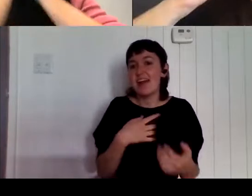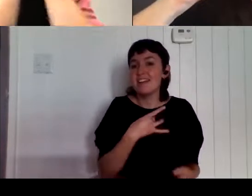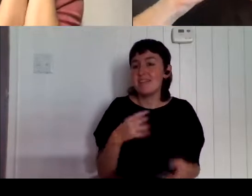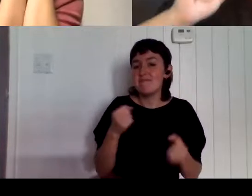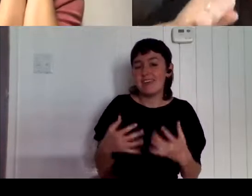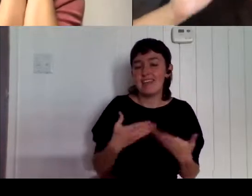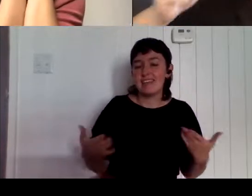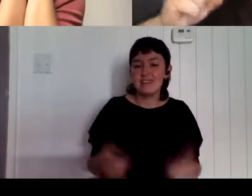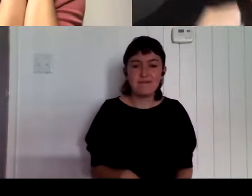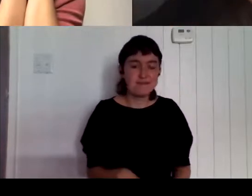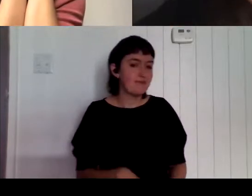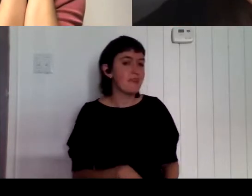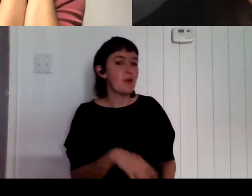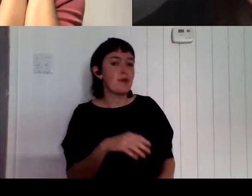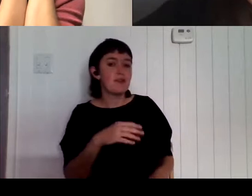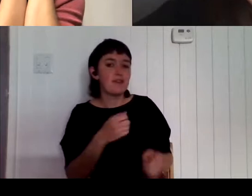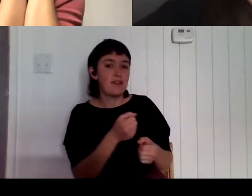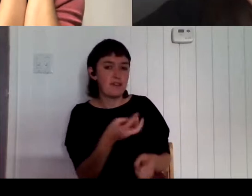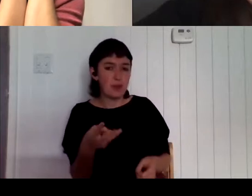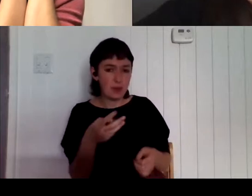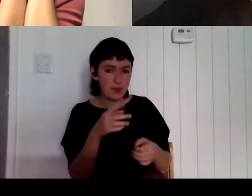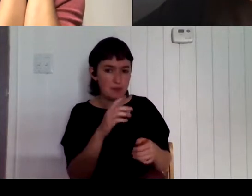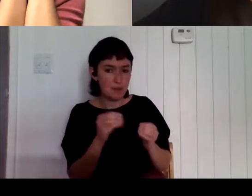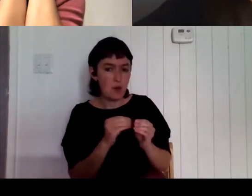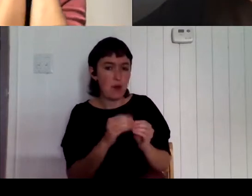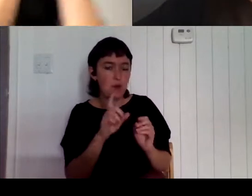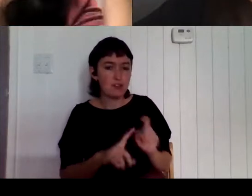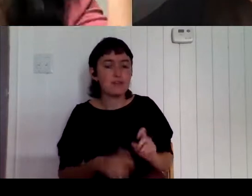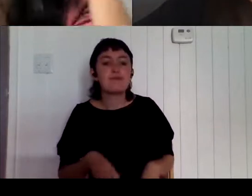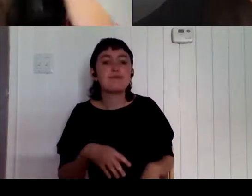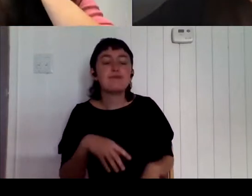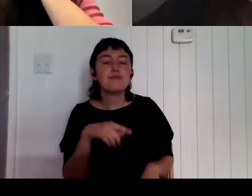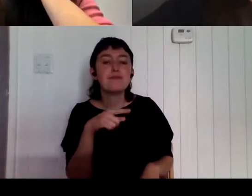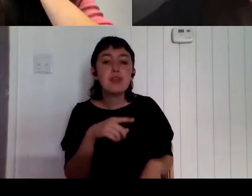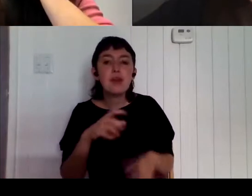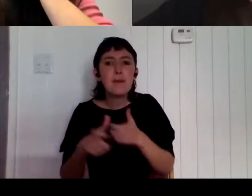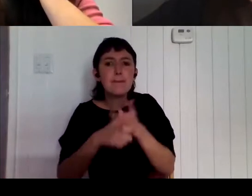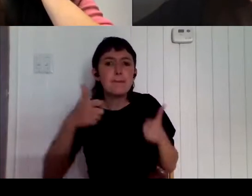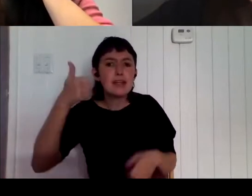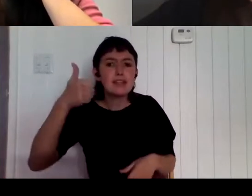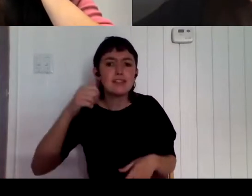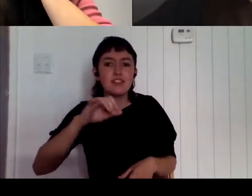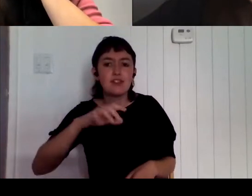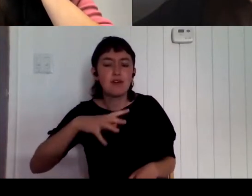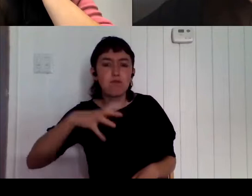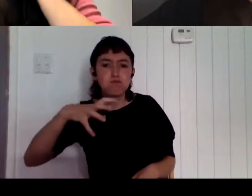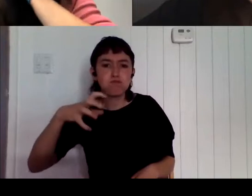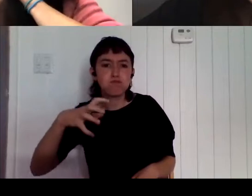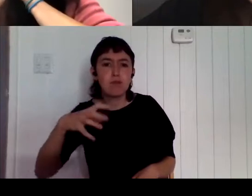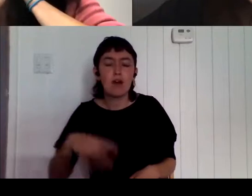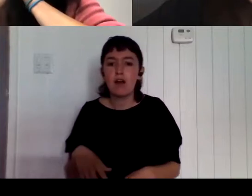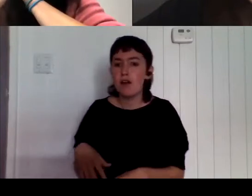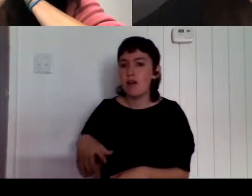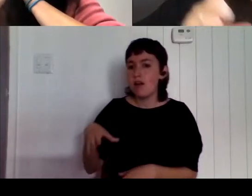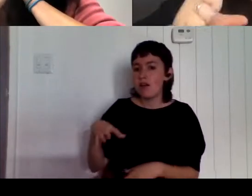fire. Here we go. Here we go. Biggest jellyfish. Yes. What is it? The biggest jellyfish? No, wait. That's, I was like, that's the most venomous jellyfish. The